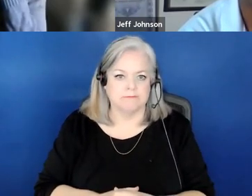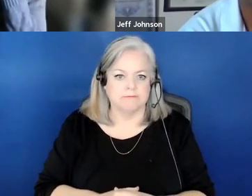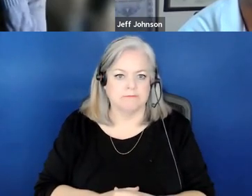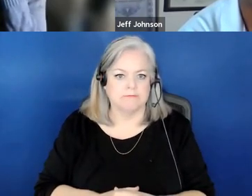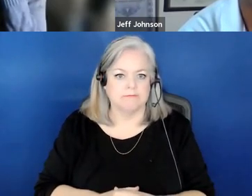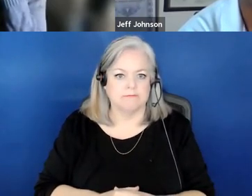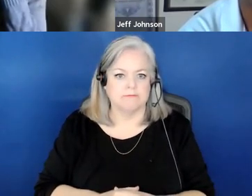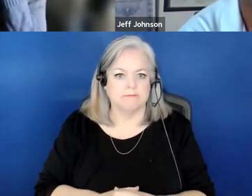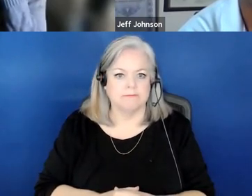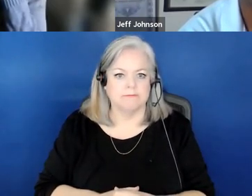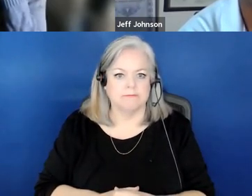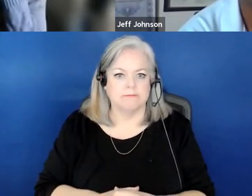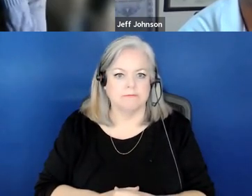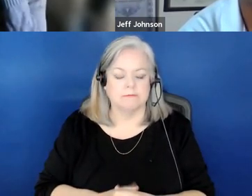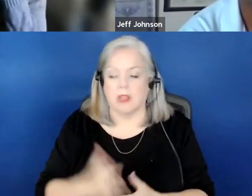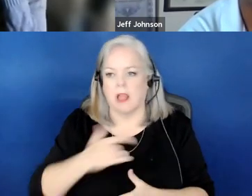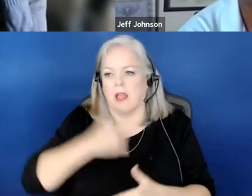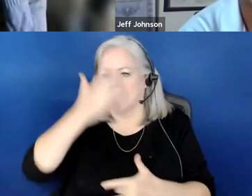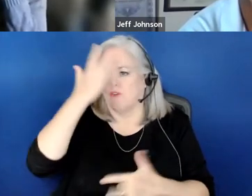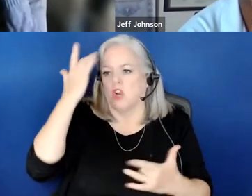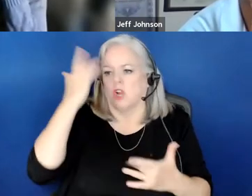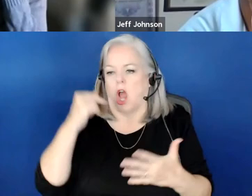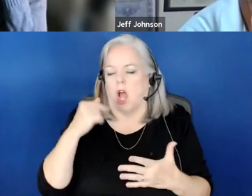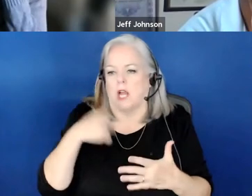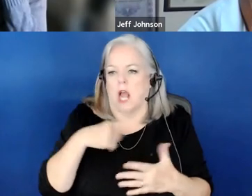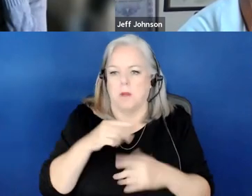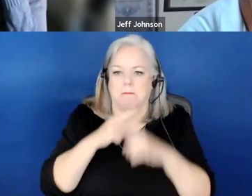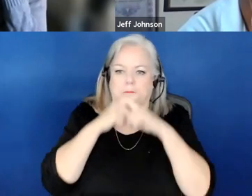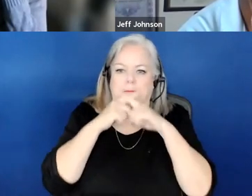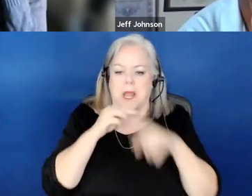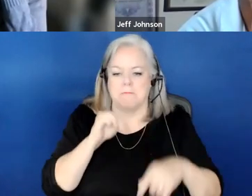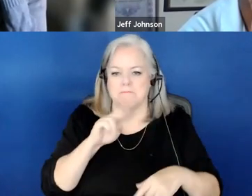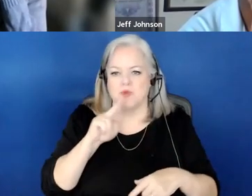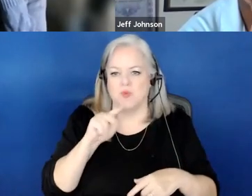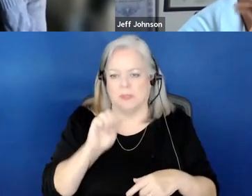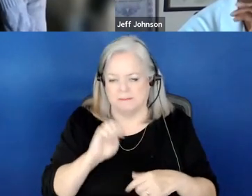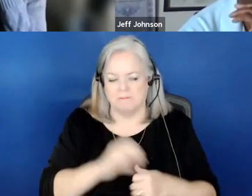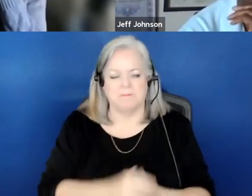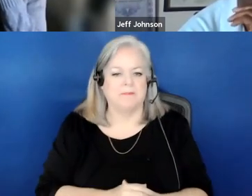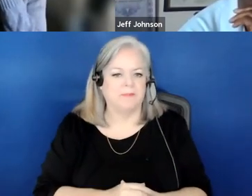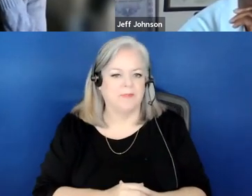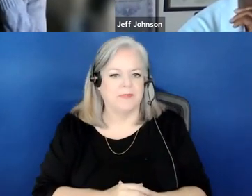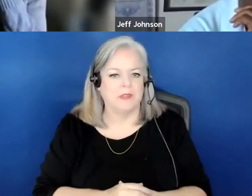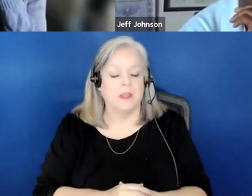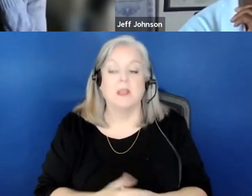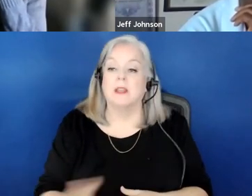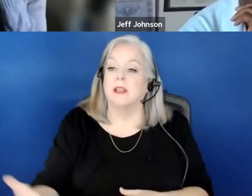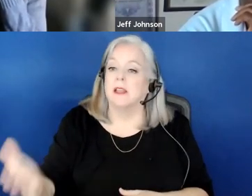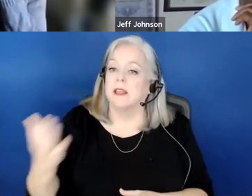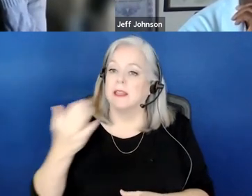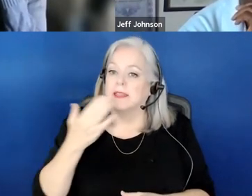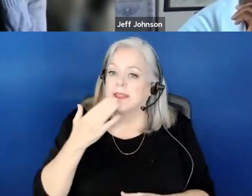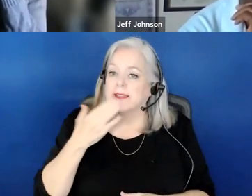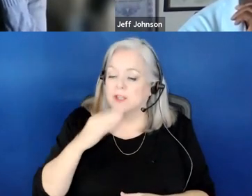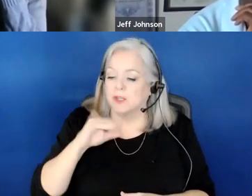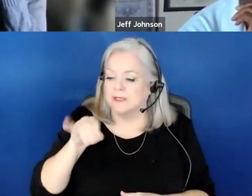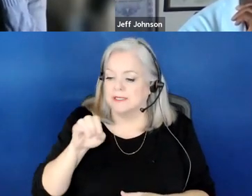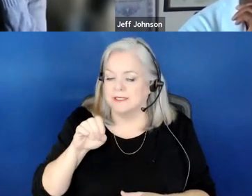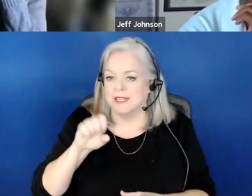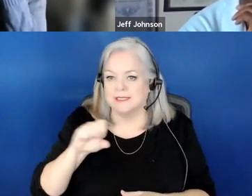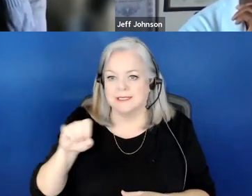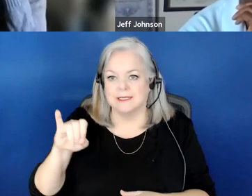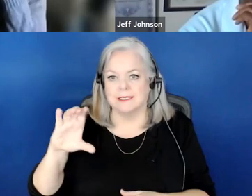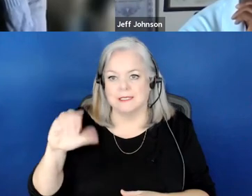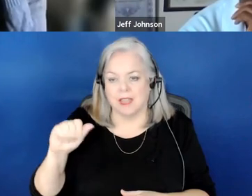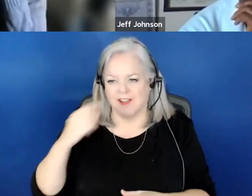I forgot that I was on mute. And thank you, Jessica, for that question.